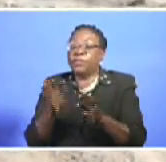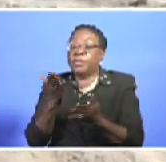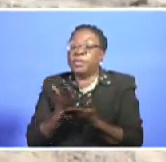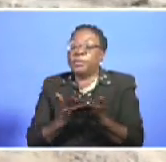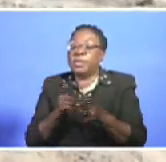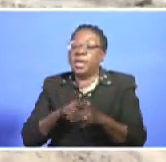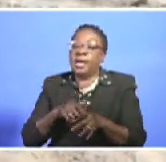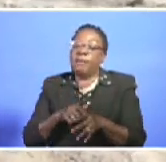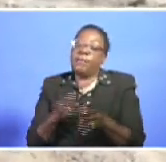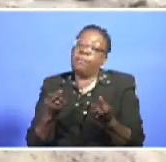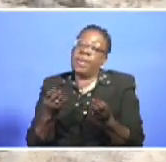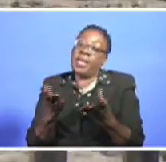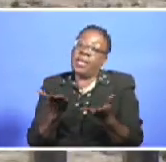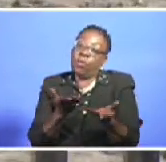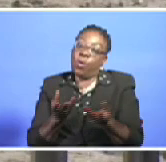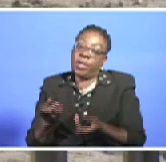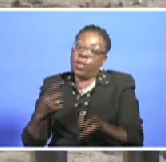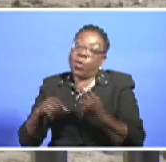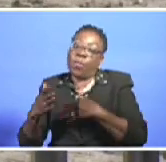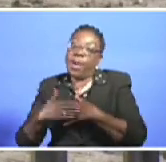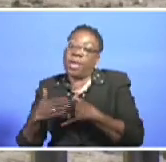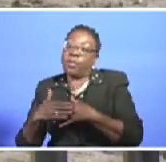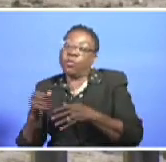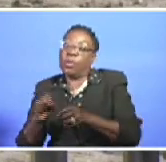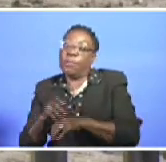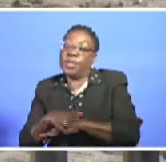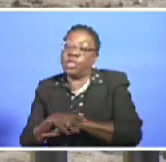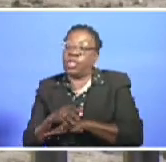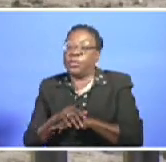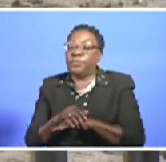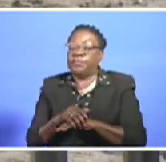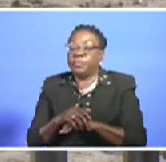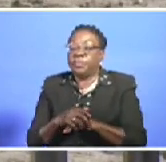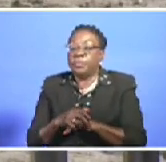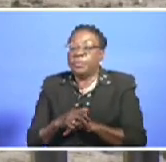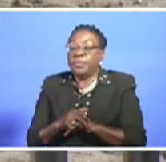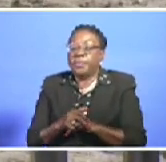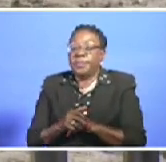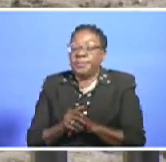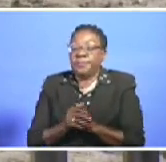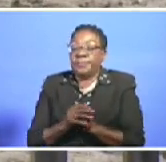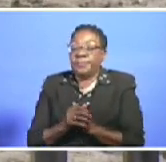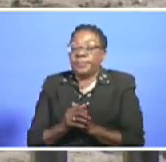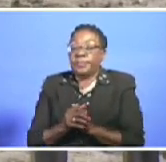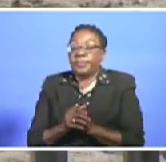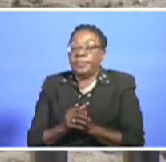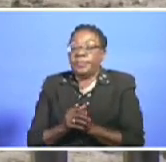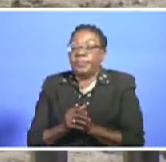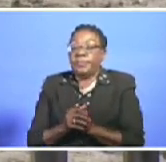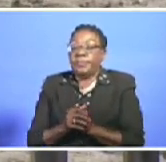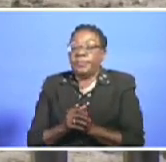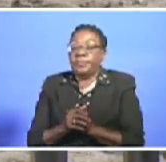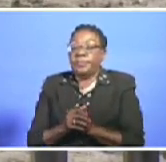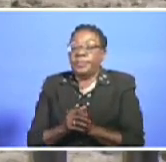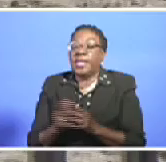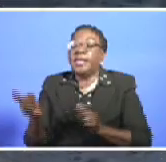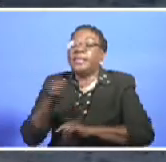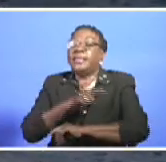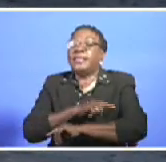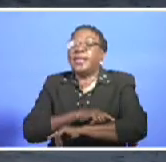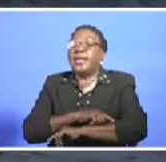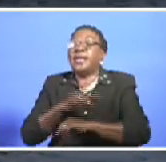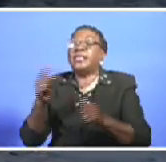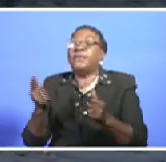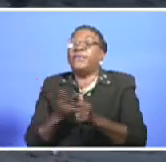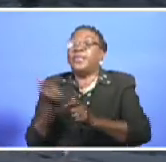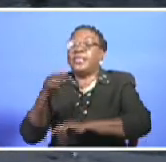many longing to jump back in. Here is head of the COVID Enforcement Unit, Chief Superintendent Shivako Dames. Today marks the first